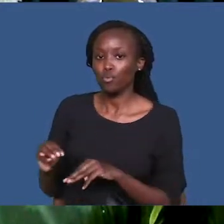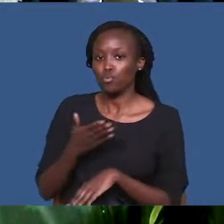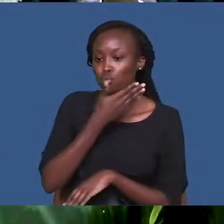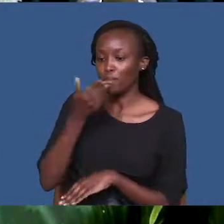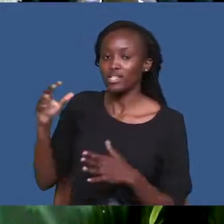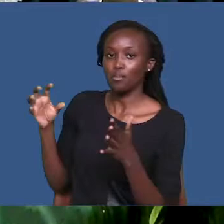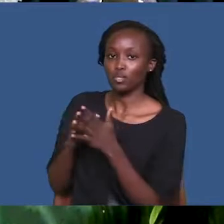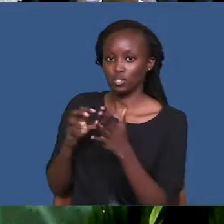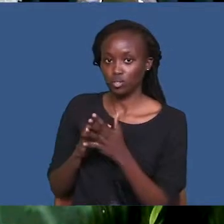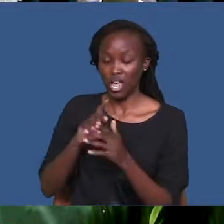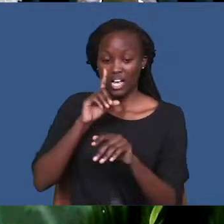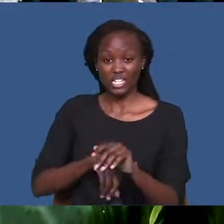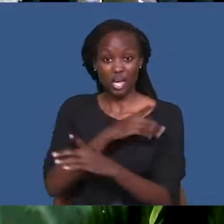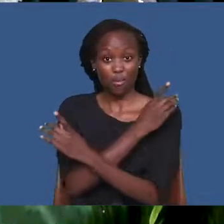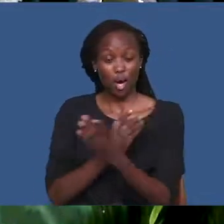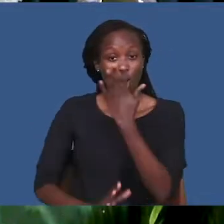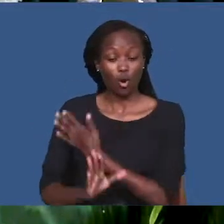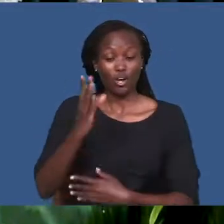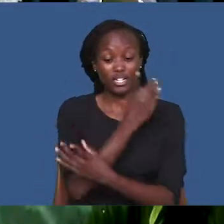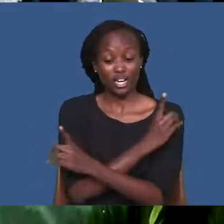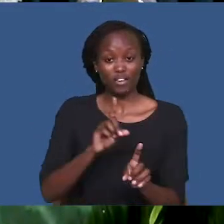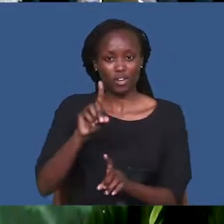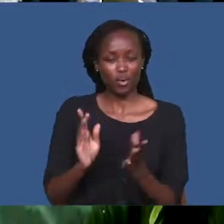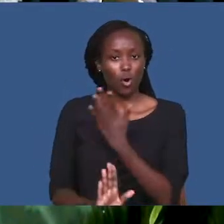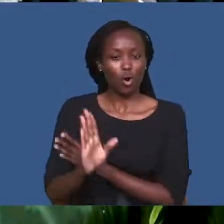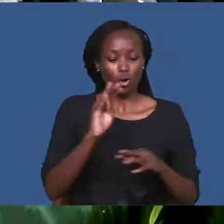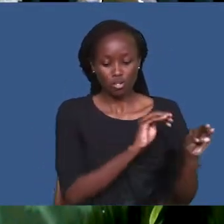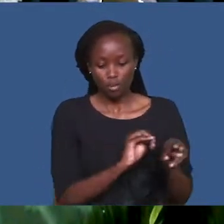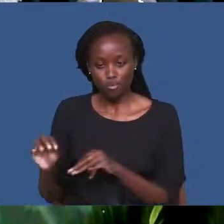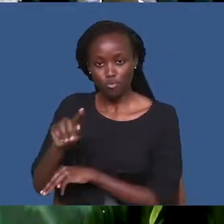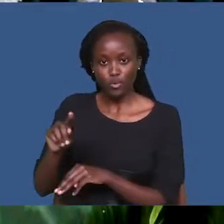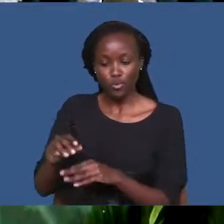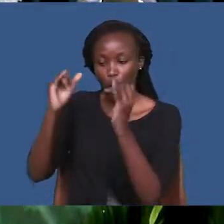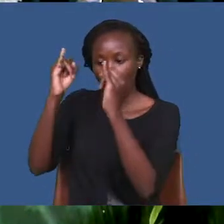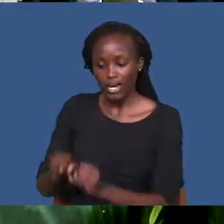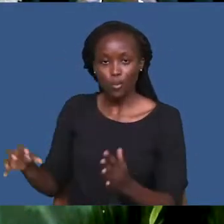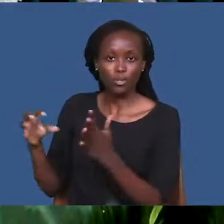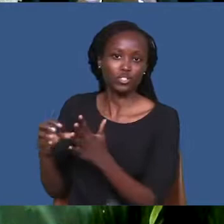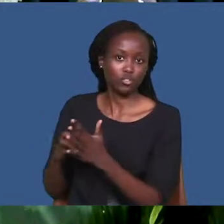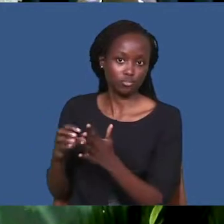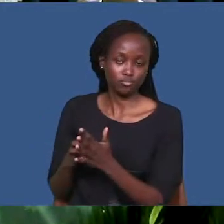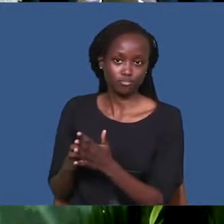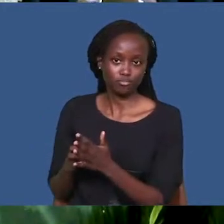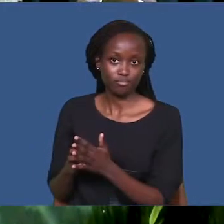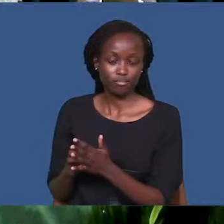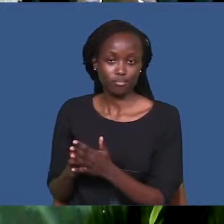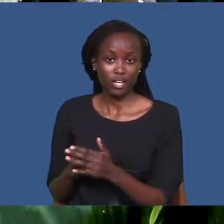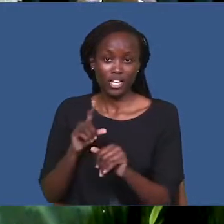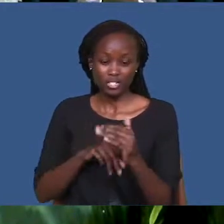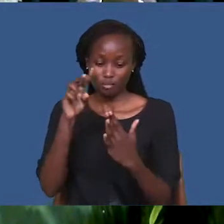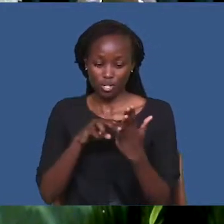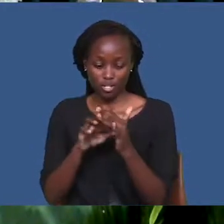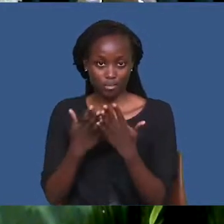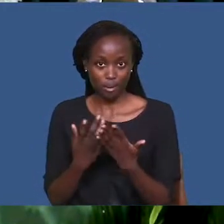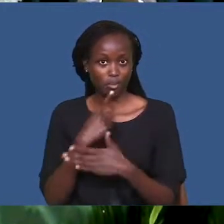you, he is going to deliver you to a good circumstance. He was going to deliver them to a good land. The steps of a good man are ordered